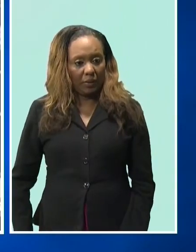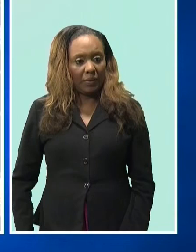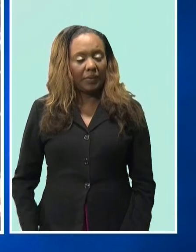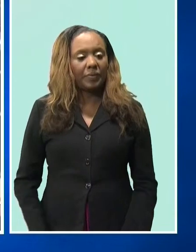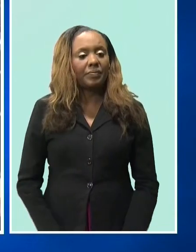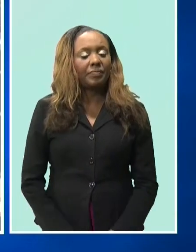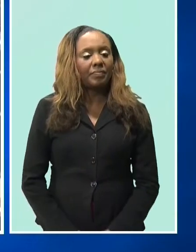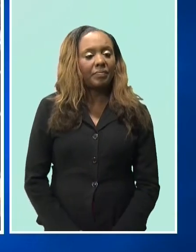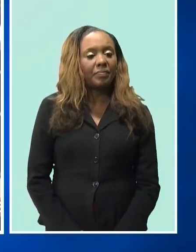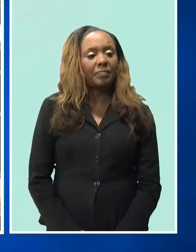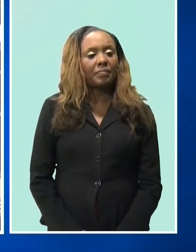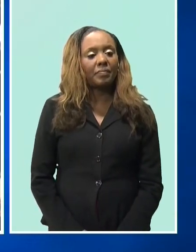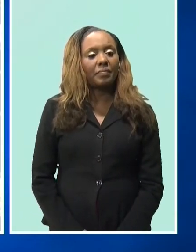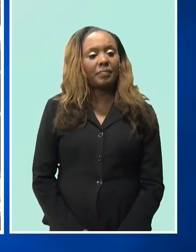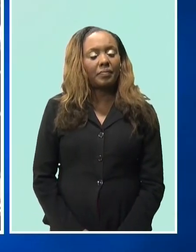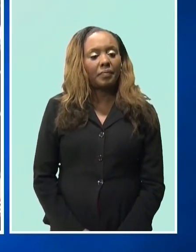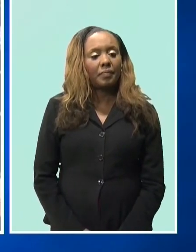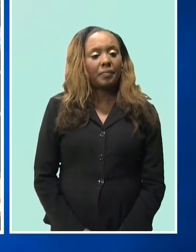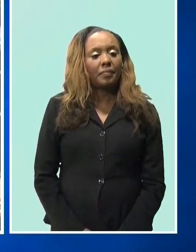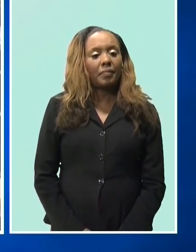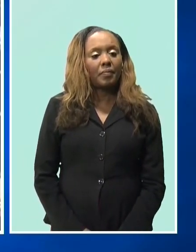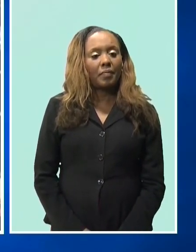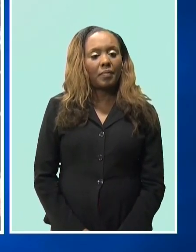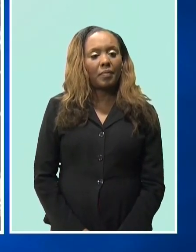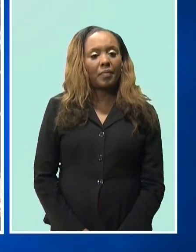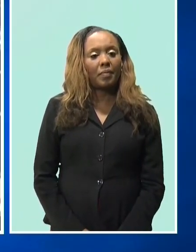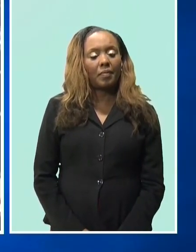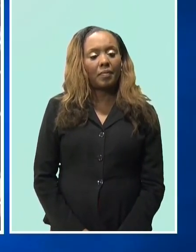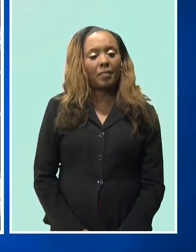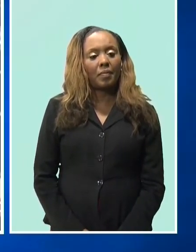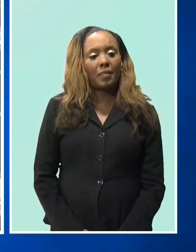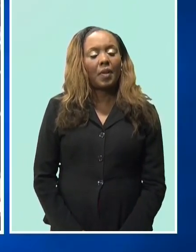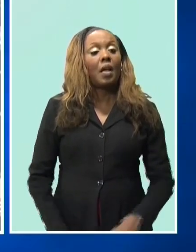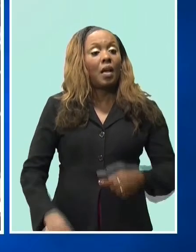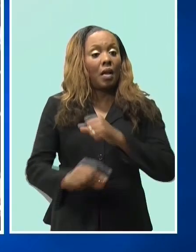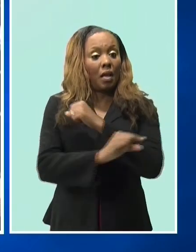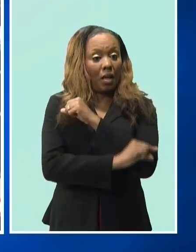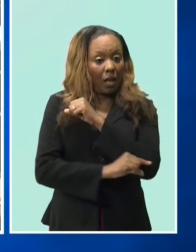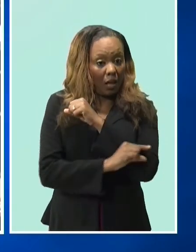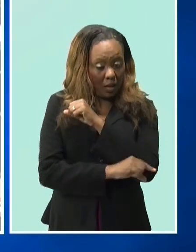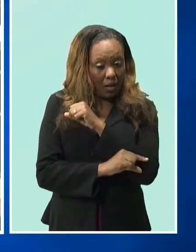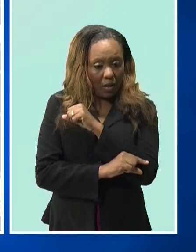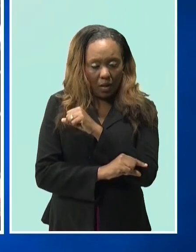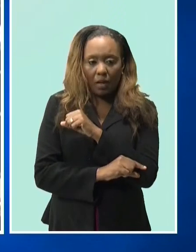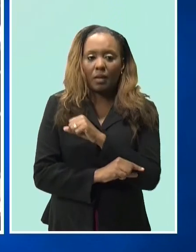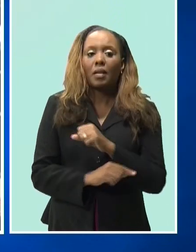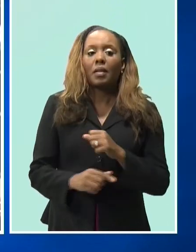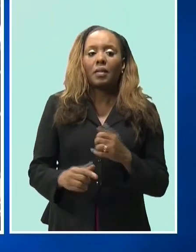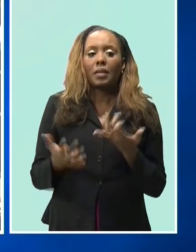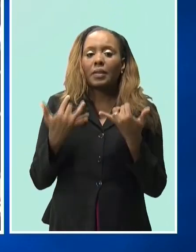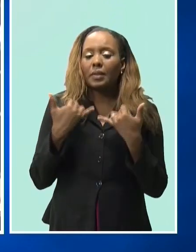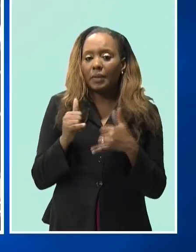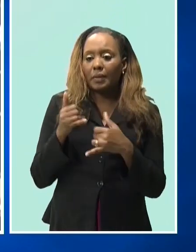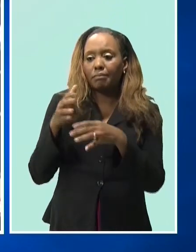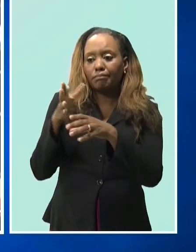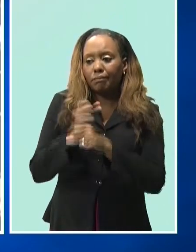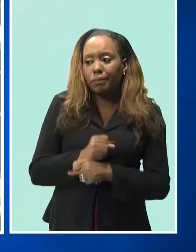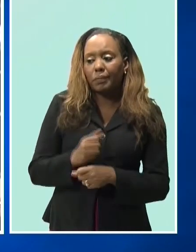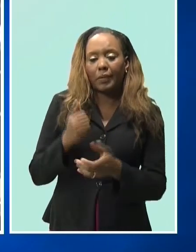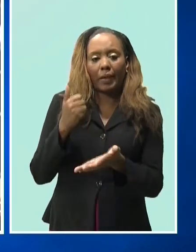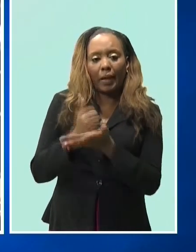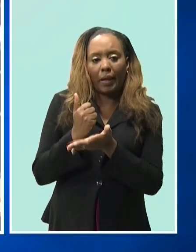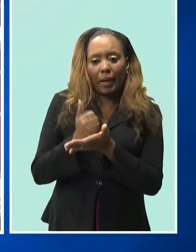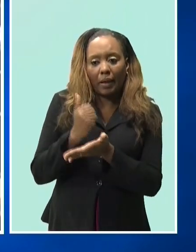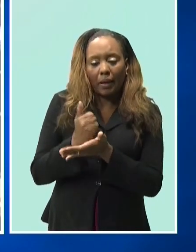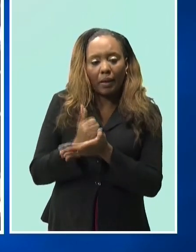can say this, though, that Guyana has not been deemed disqualified from receiving any assistance from